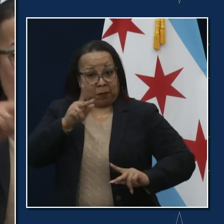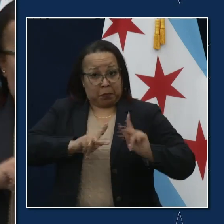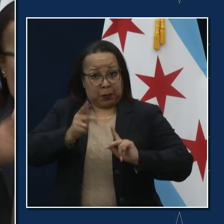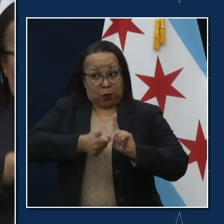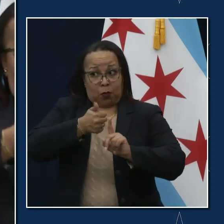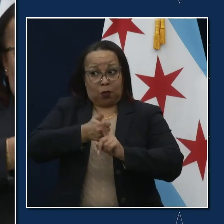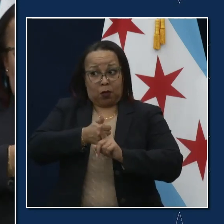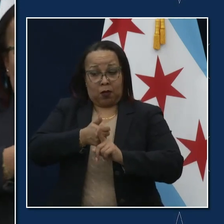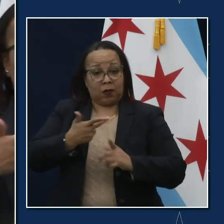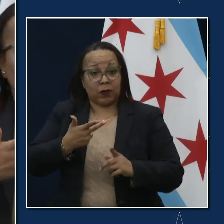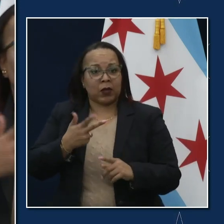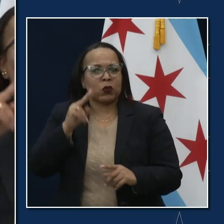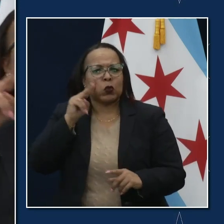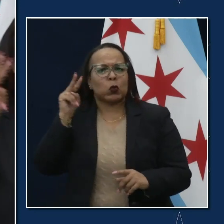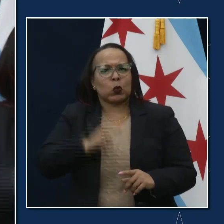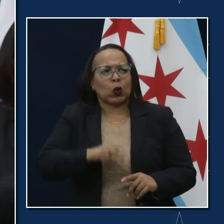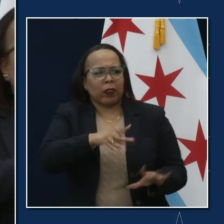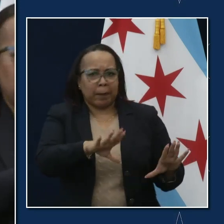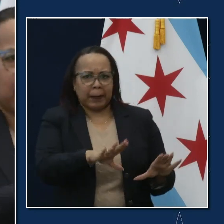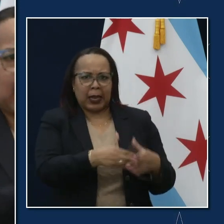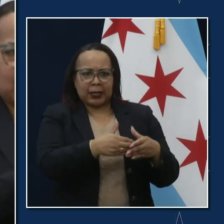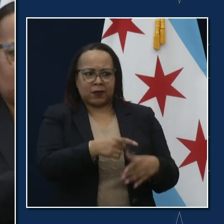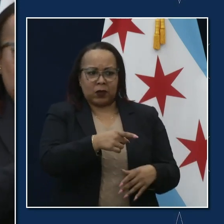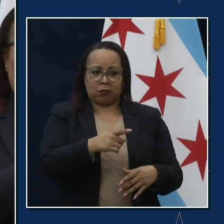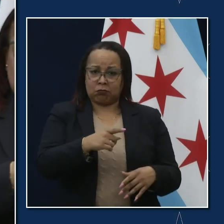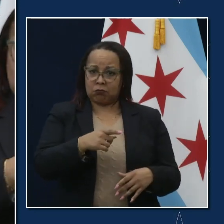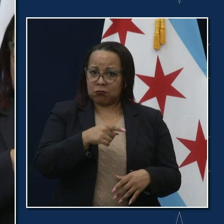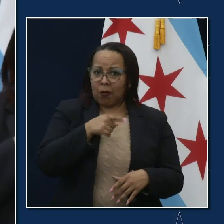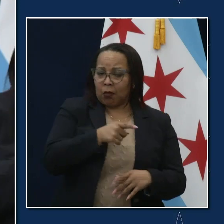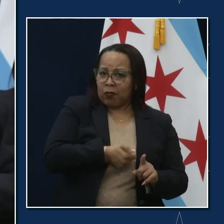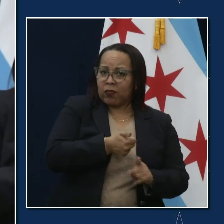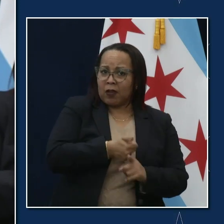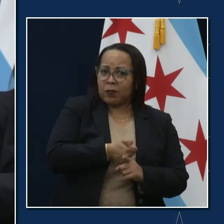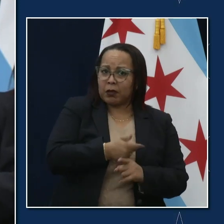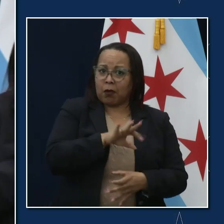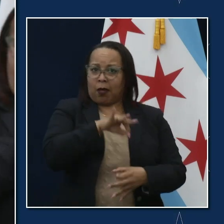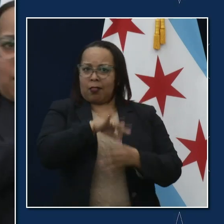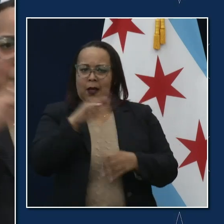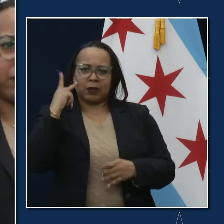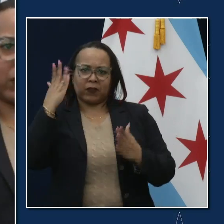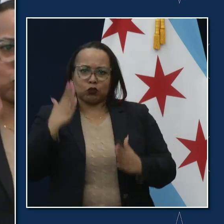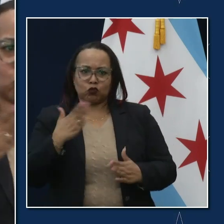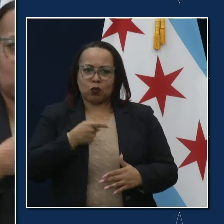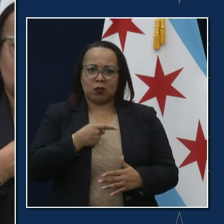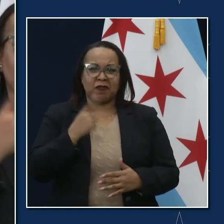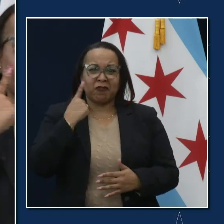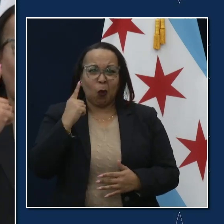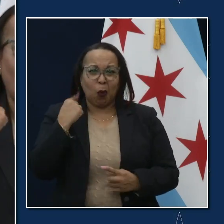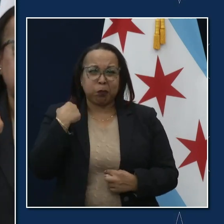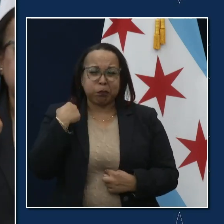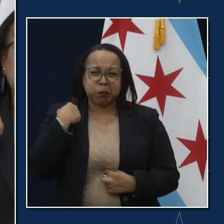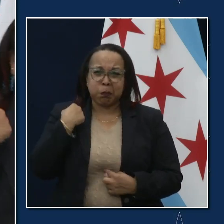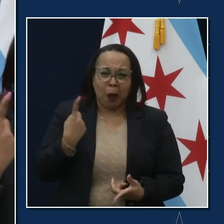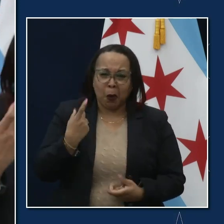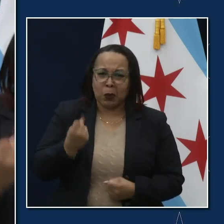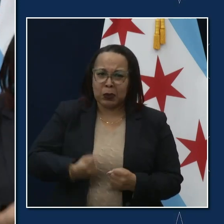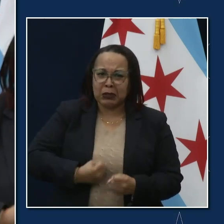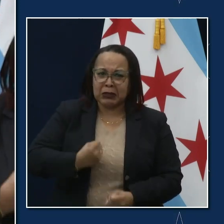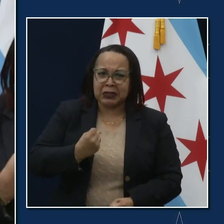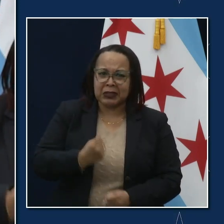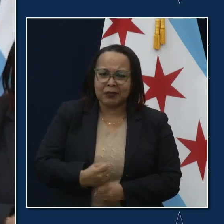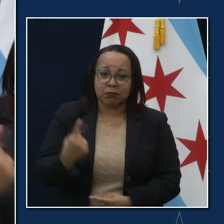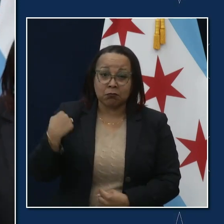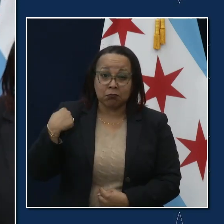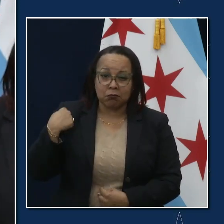people that, if you look at them collectively, have been elected officials for decades and